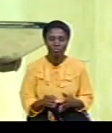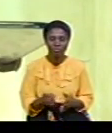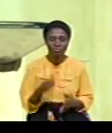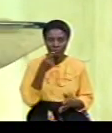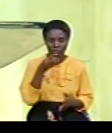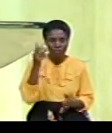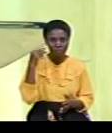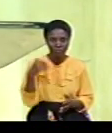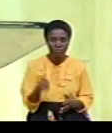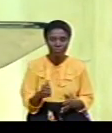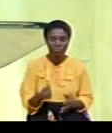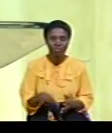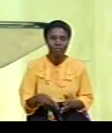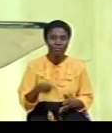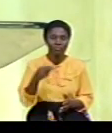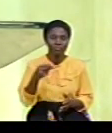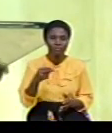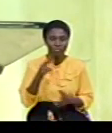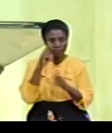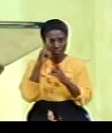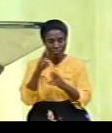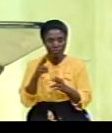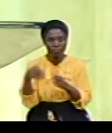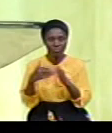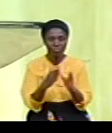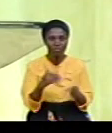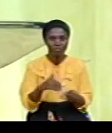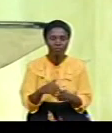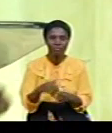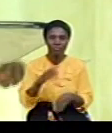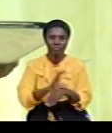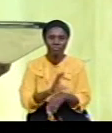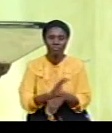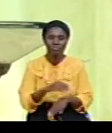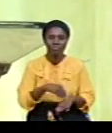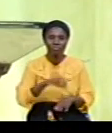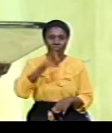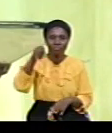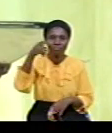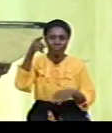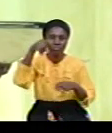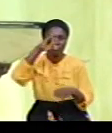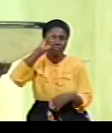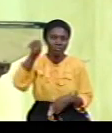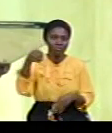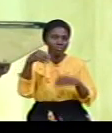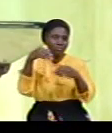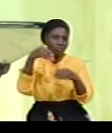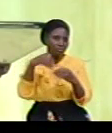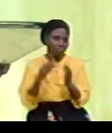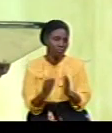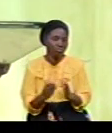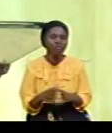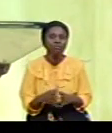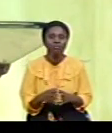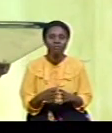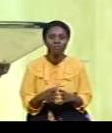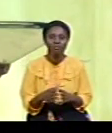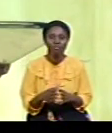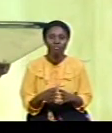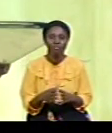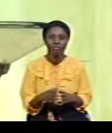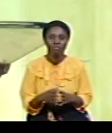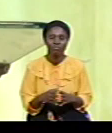the church at Jerusalem. It was written as a divine counsel to Jewish believers scattered on the face of the earth and living in